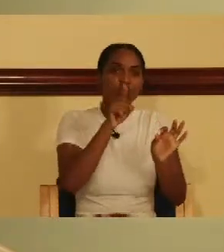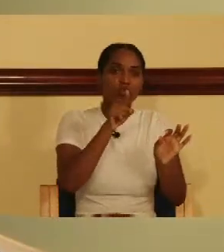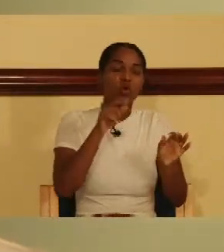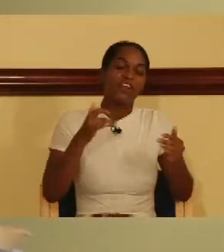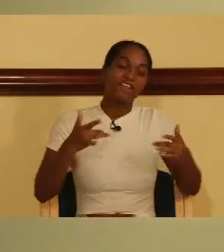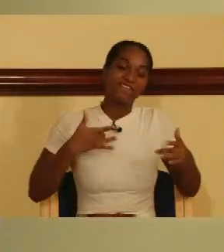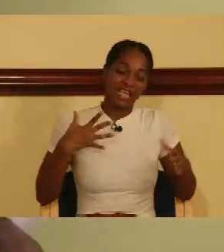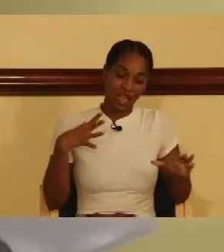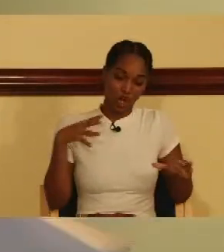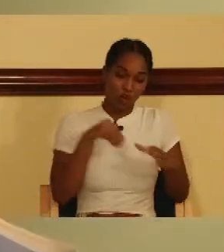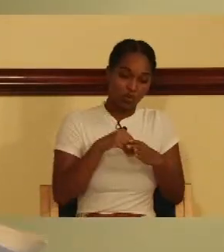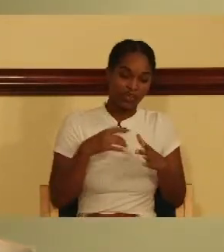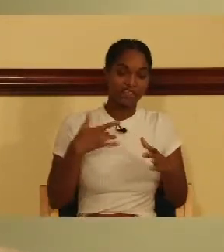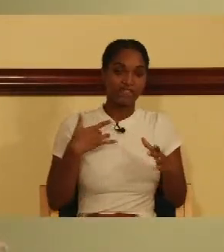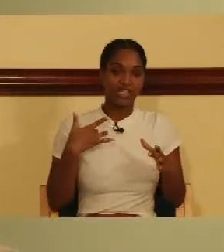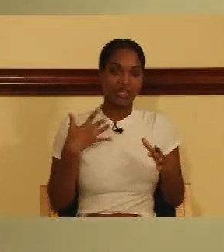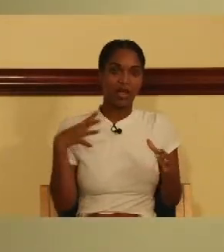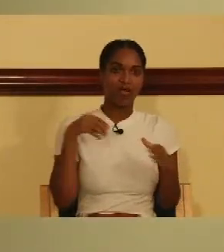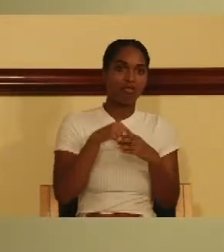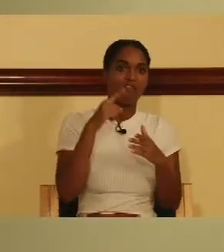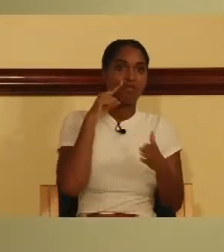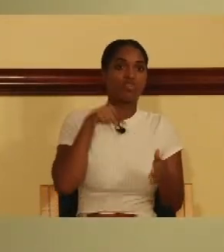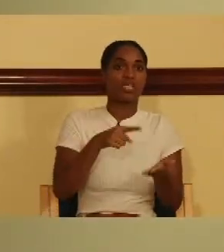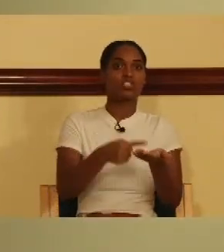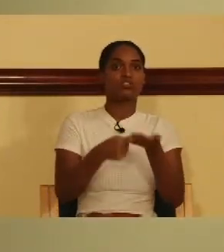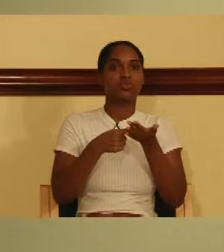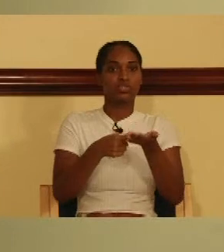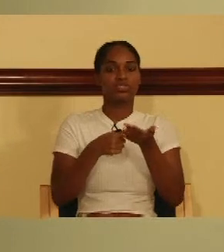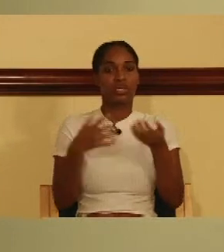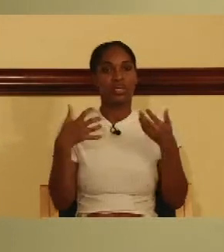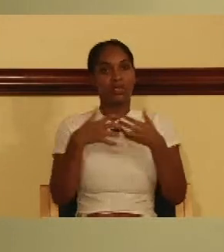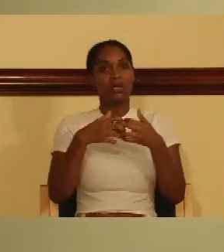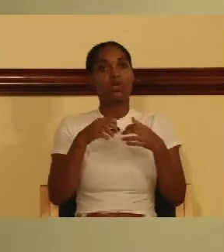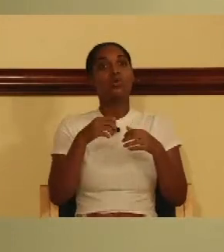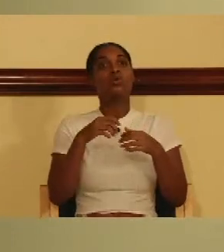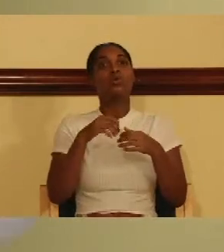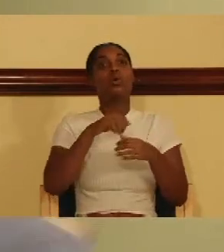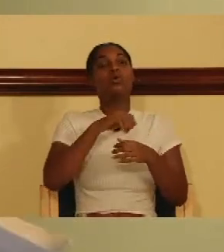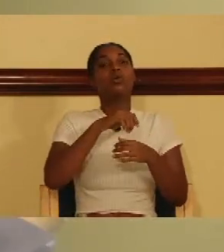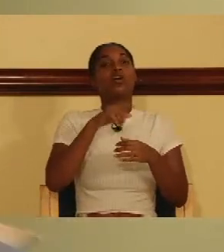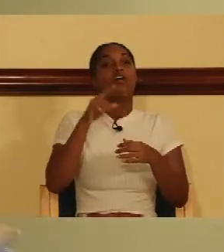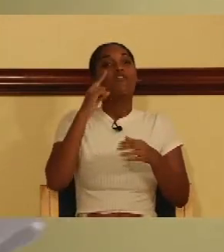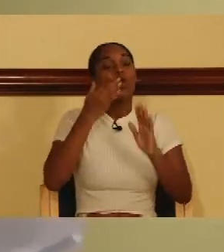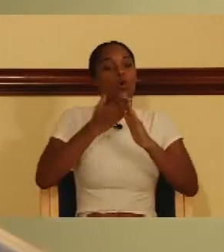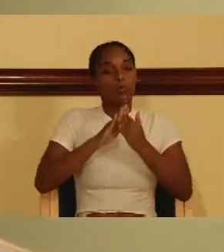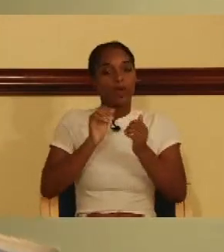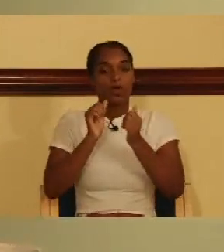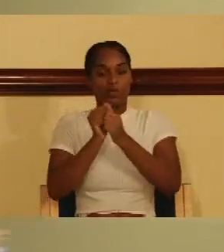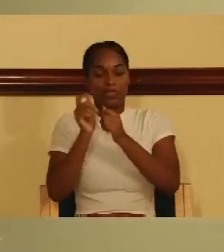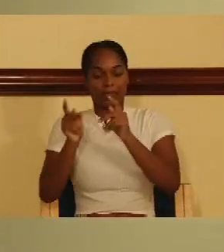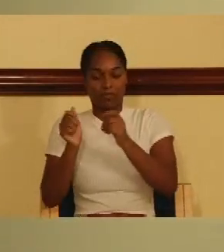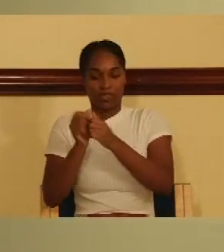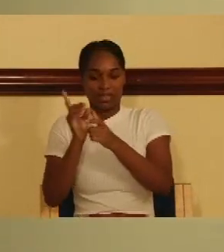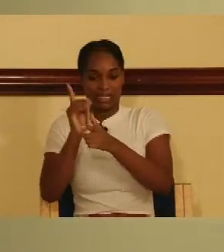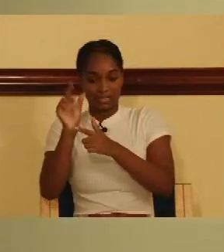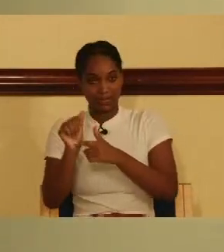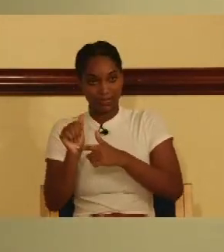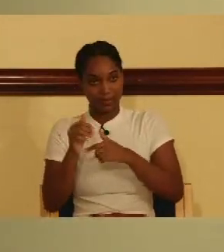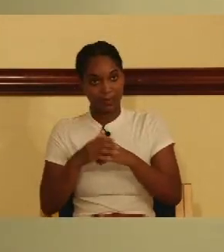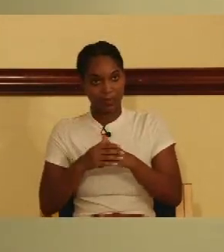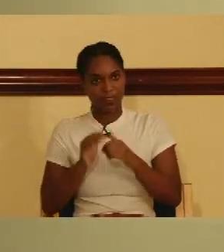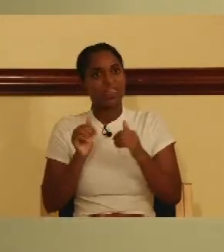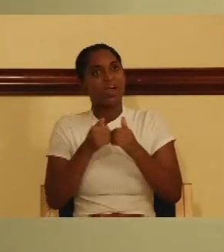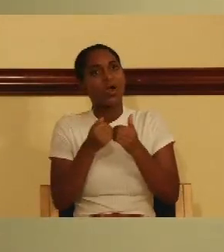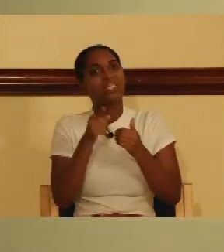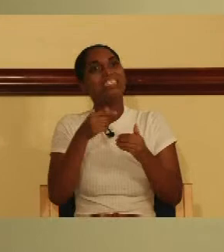feel included, feel a part of the discussions taking place surrounding the community of persons with disabilities? And how